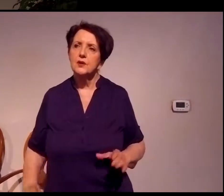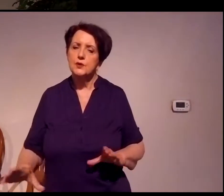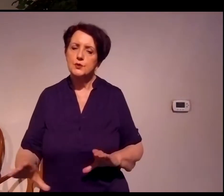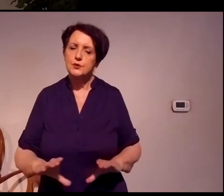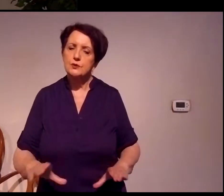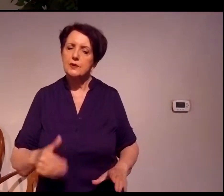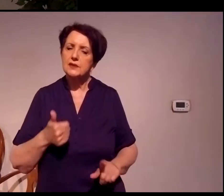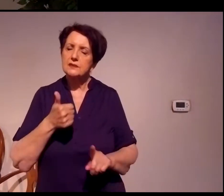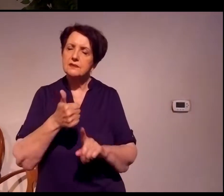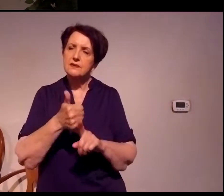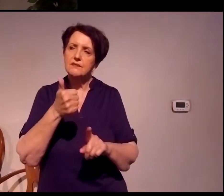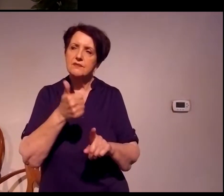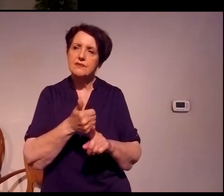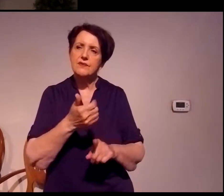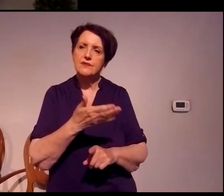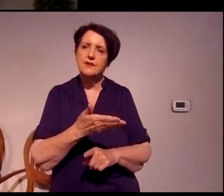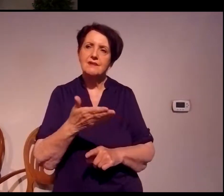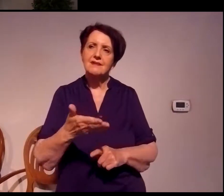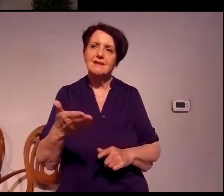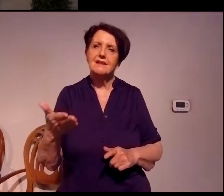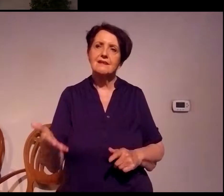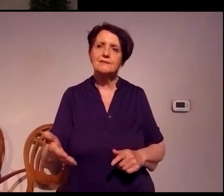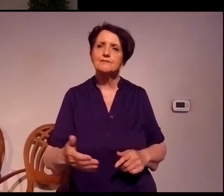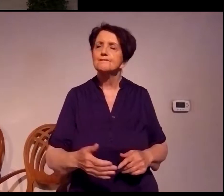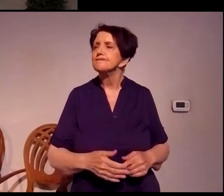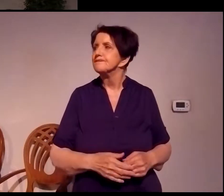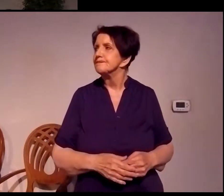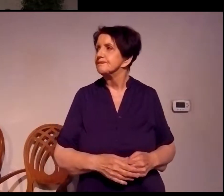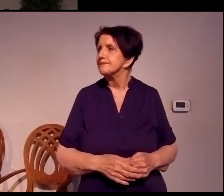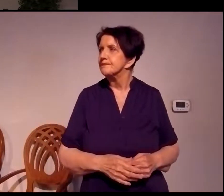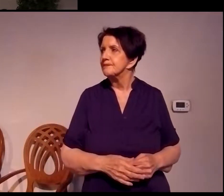own way.